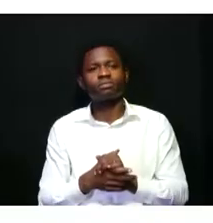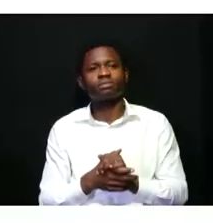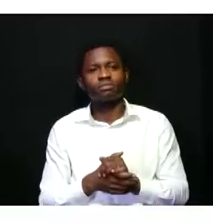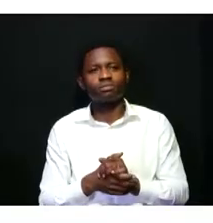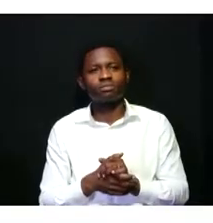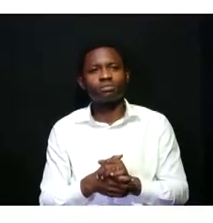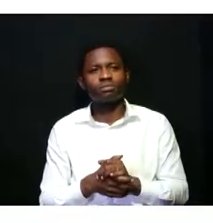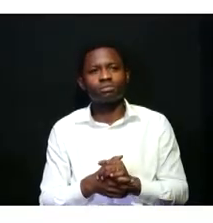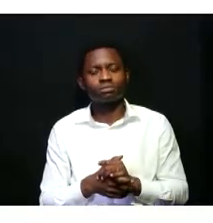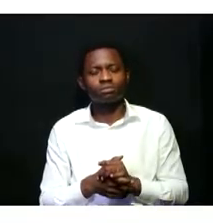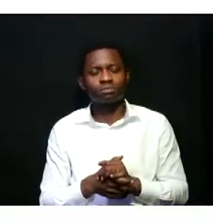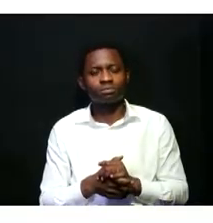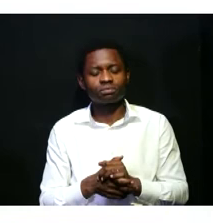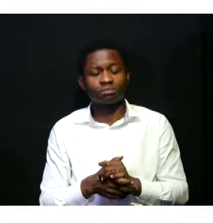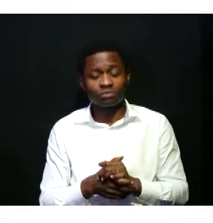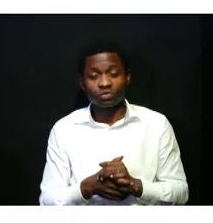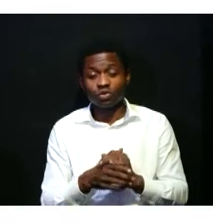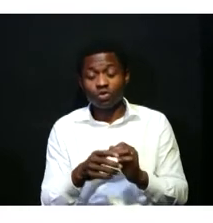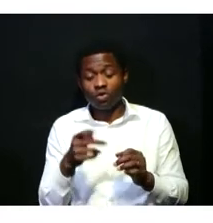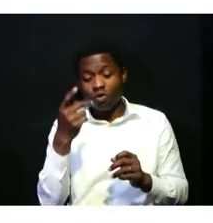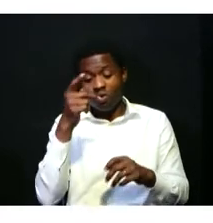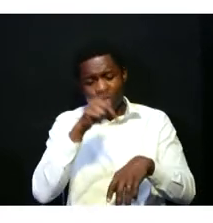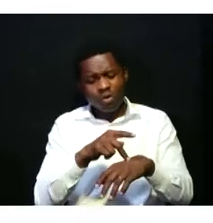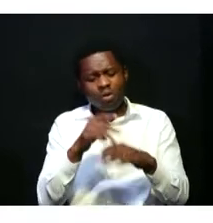the presence of God, daily praying for